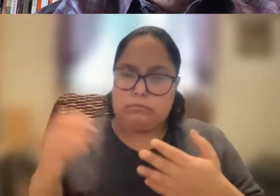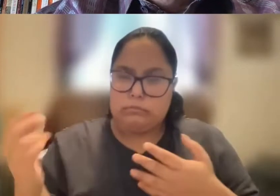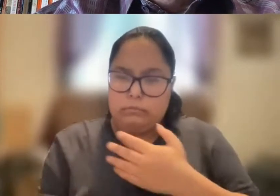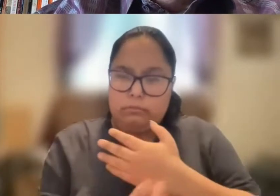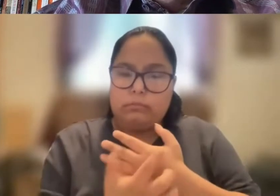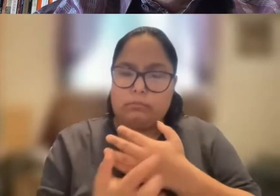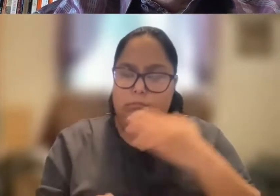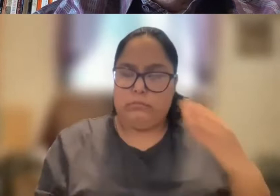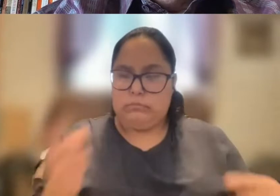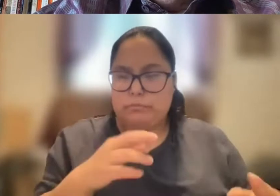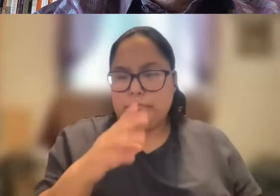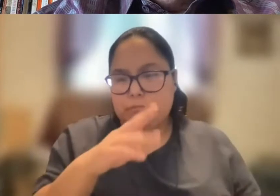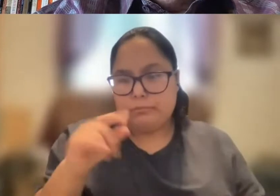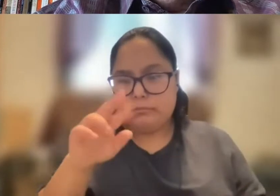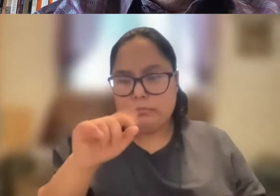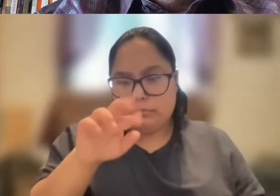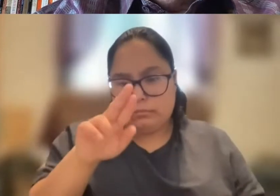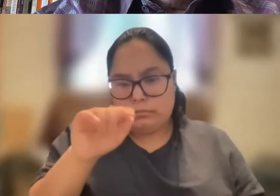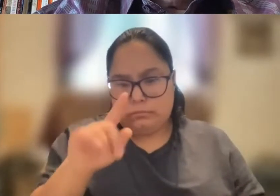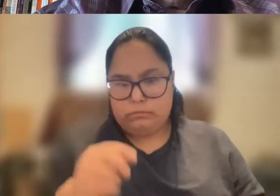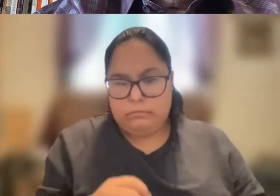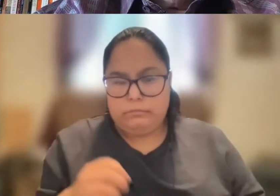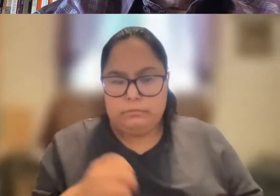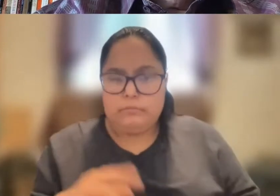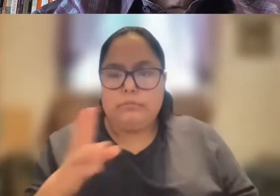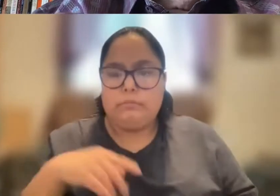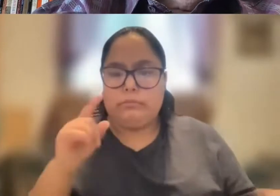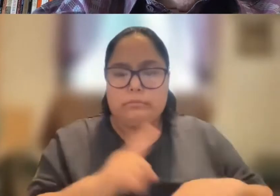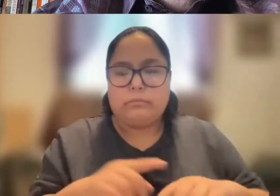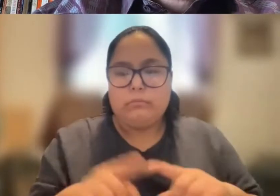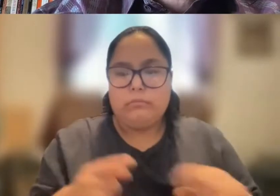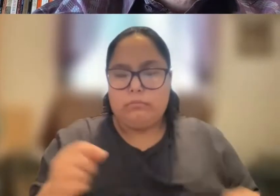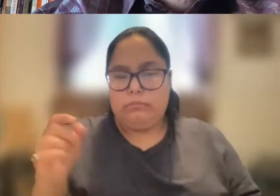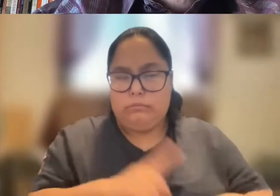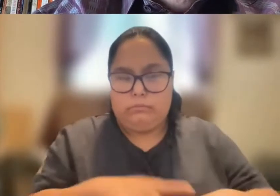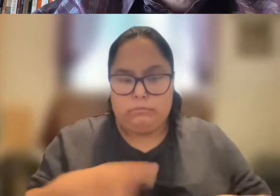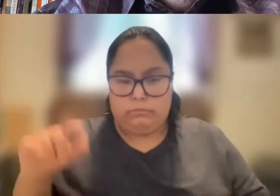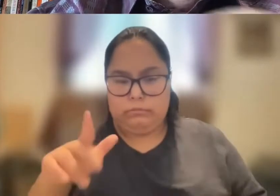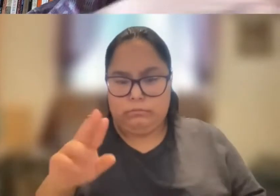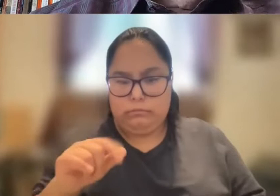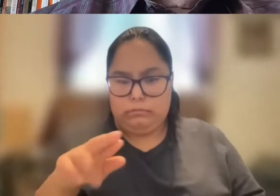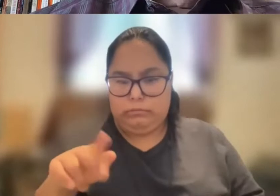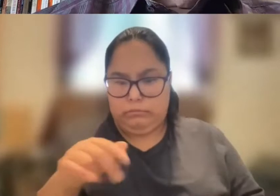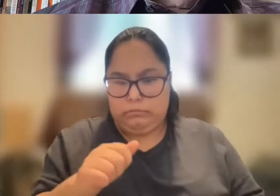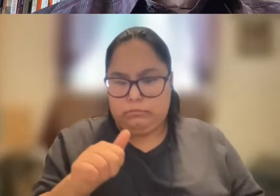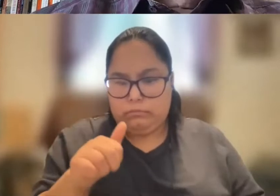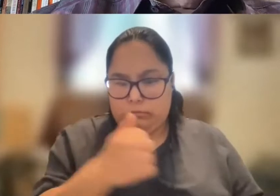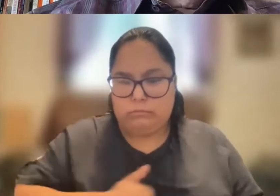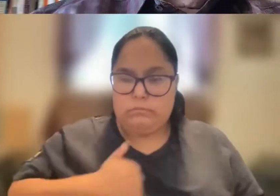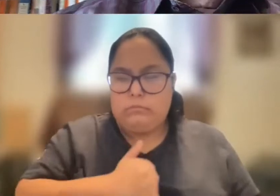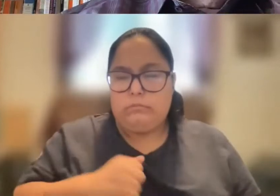Minister. Following that, the Chief of Defence Staff at the time sent out an apology letter as well,